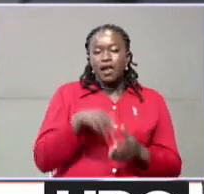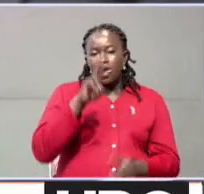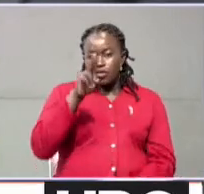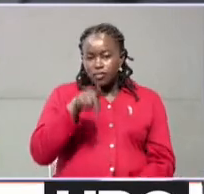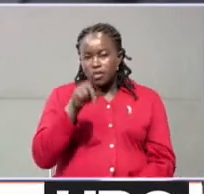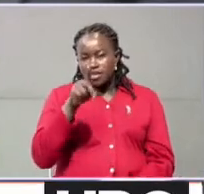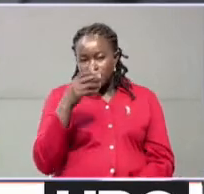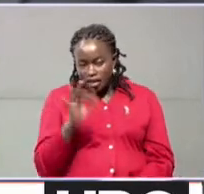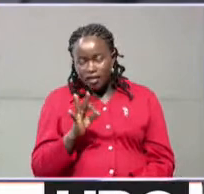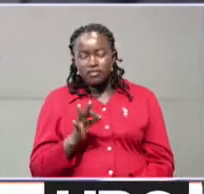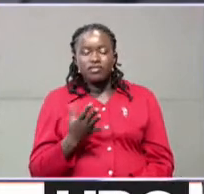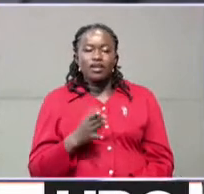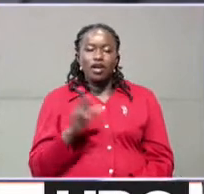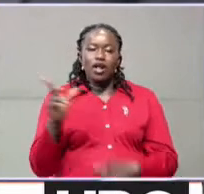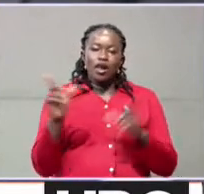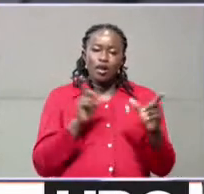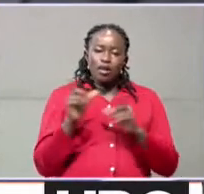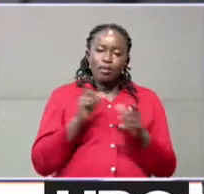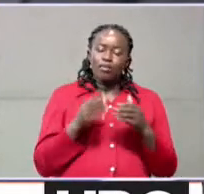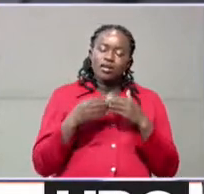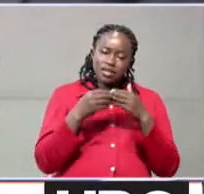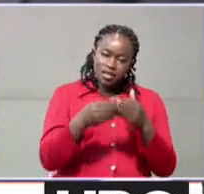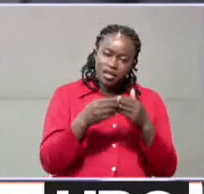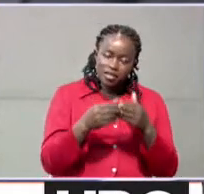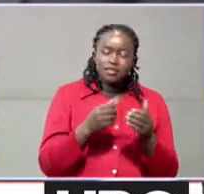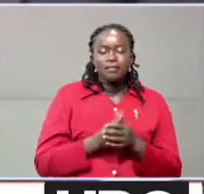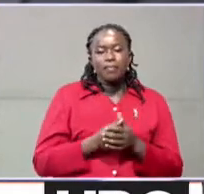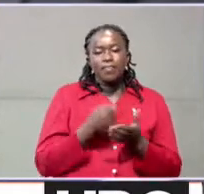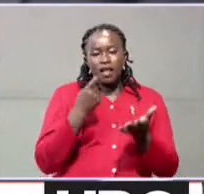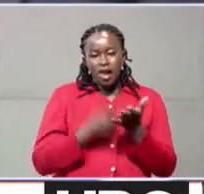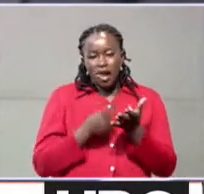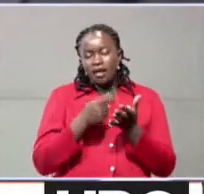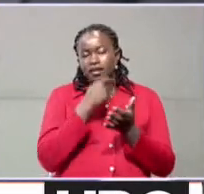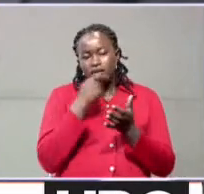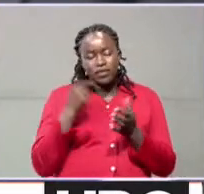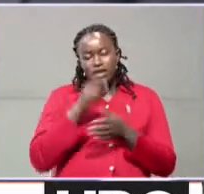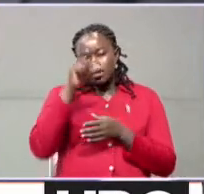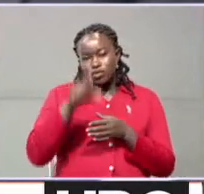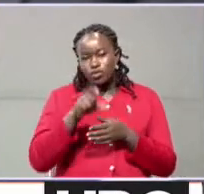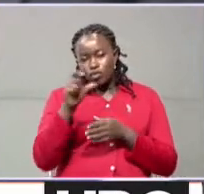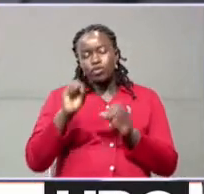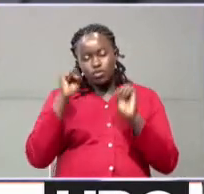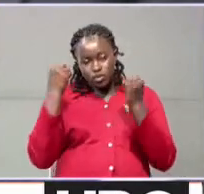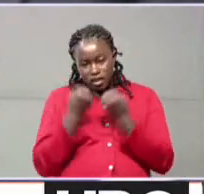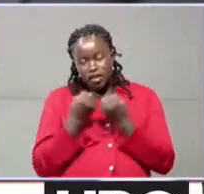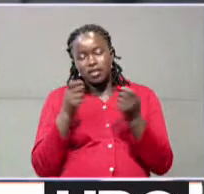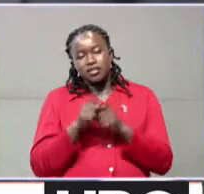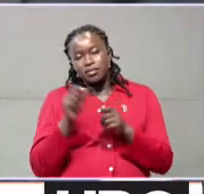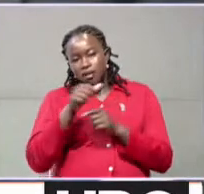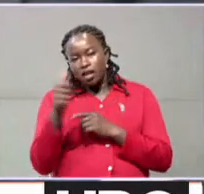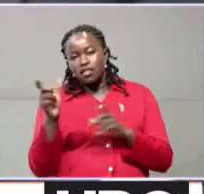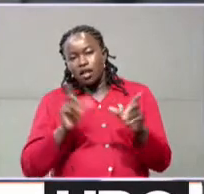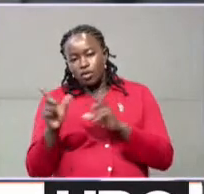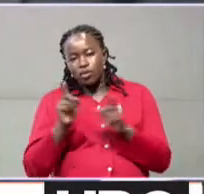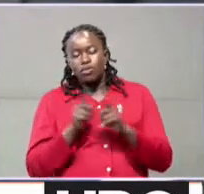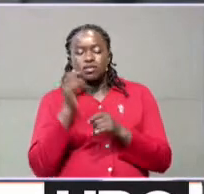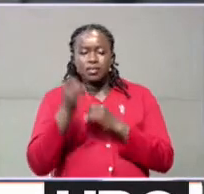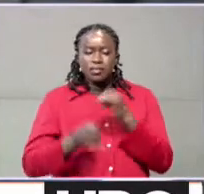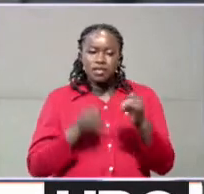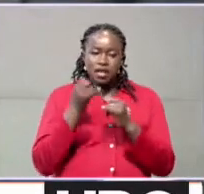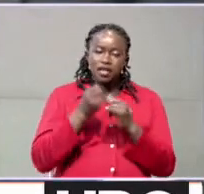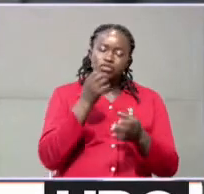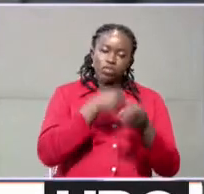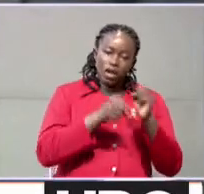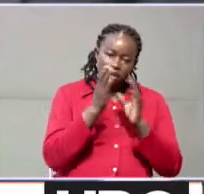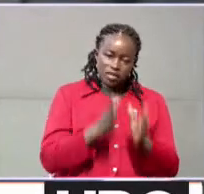forces local leaders uganda red cross society and the other local and international actors